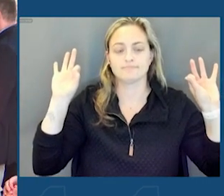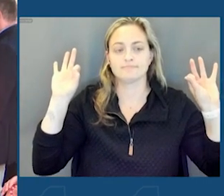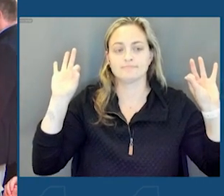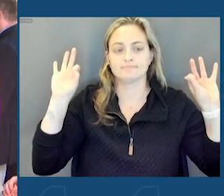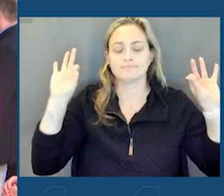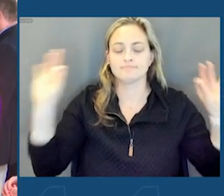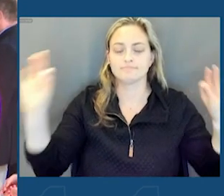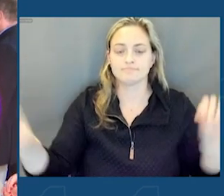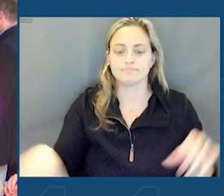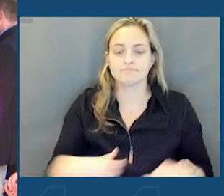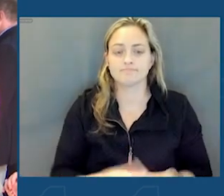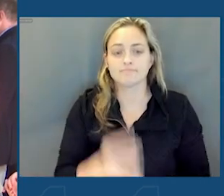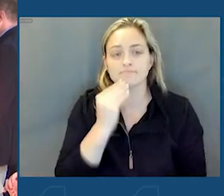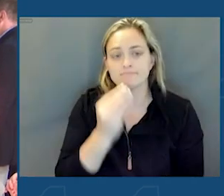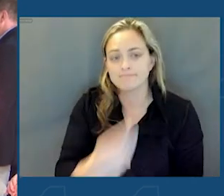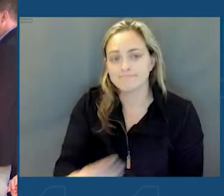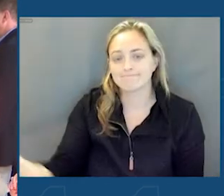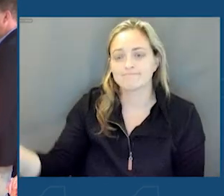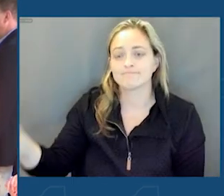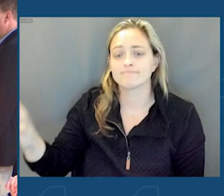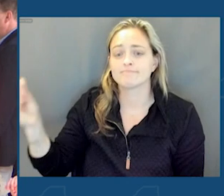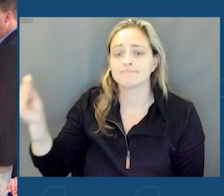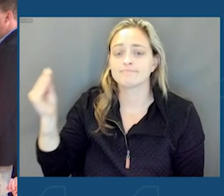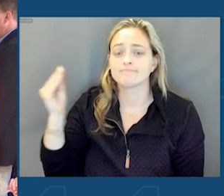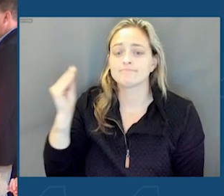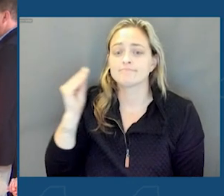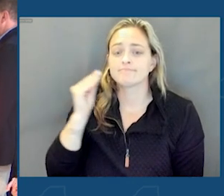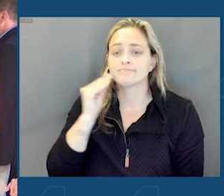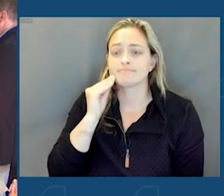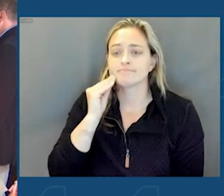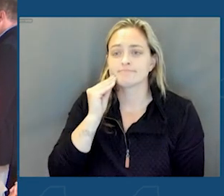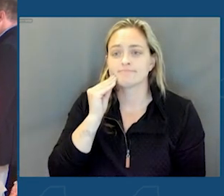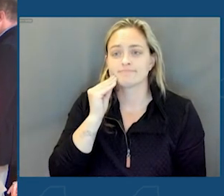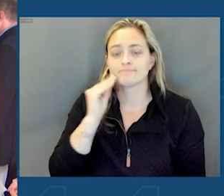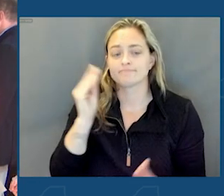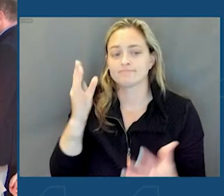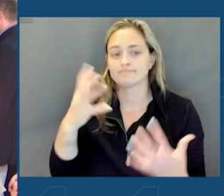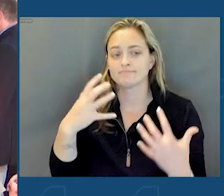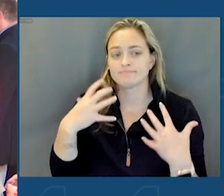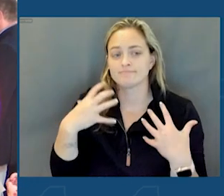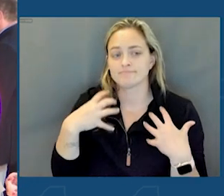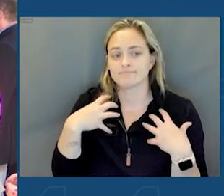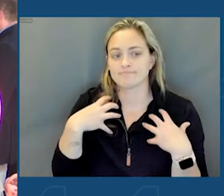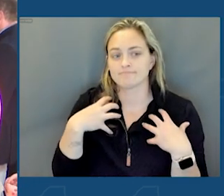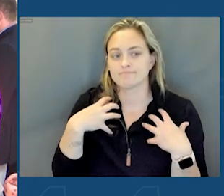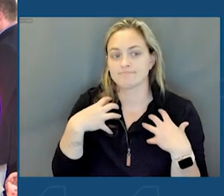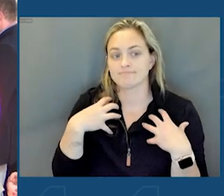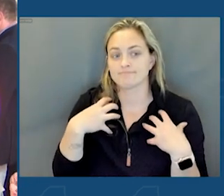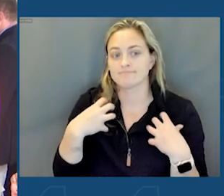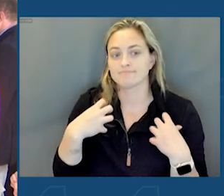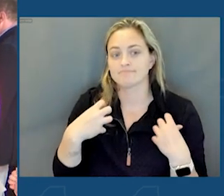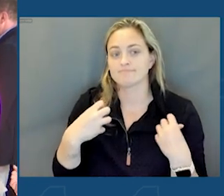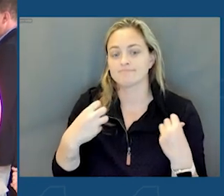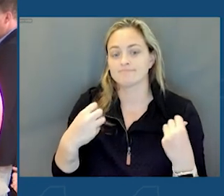free and the home of the